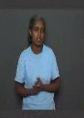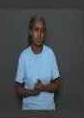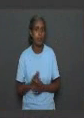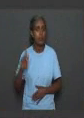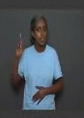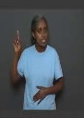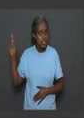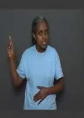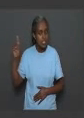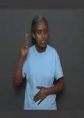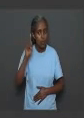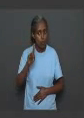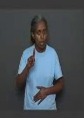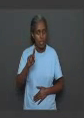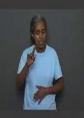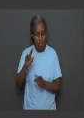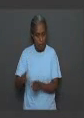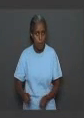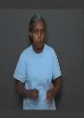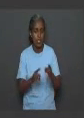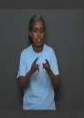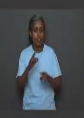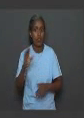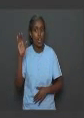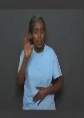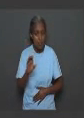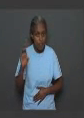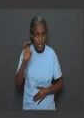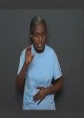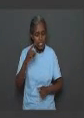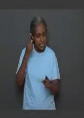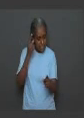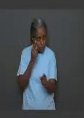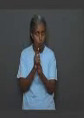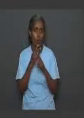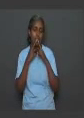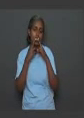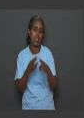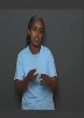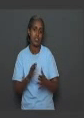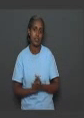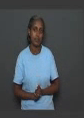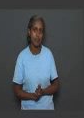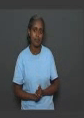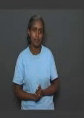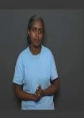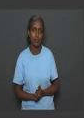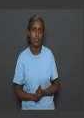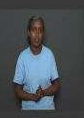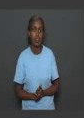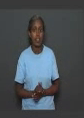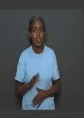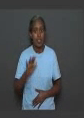This is one method for finding the correct answer.